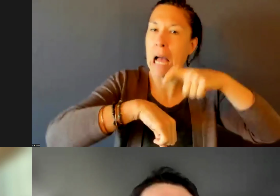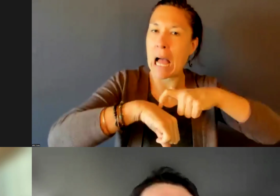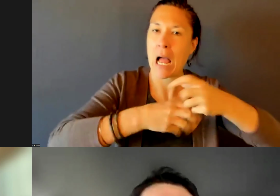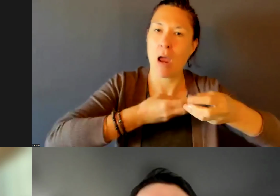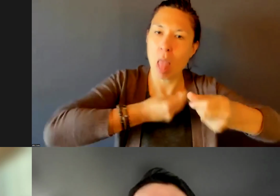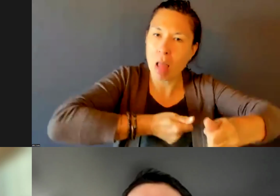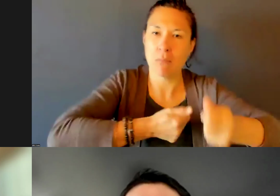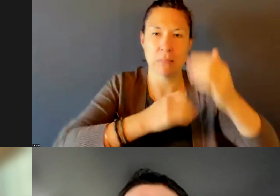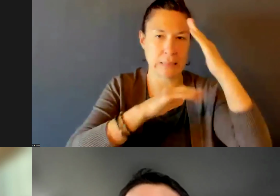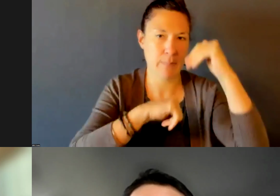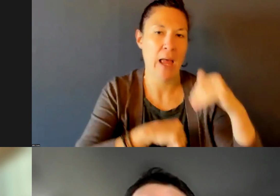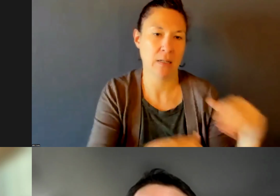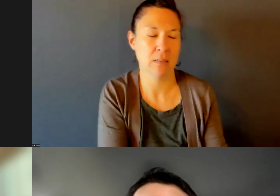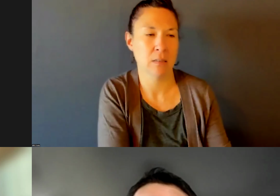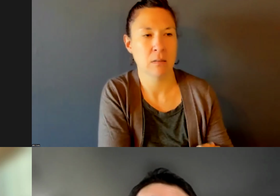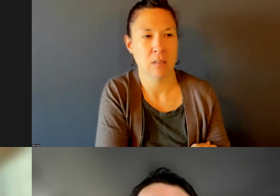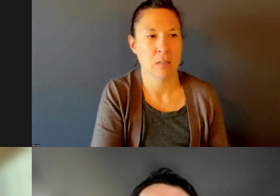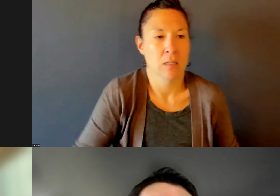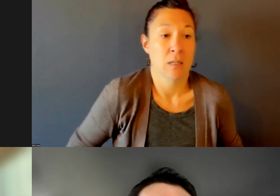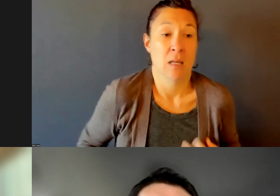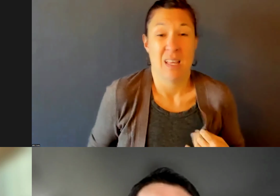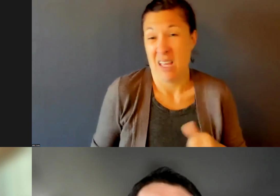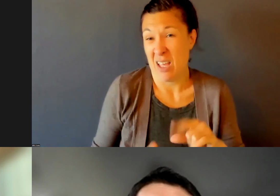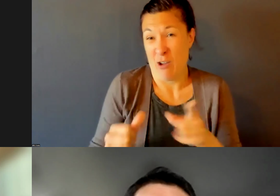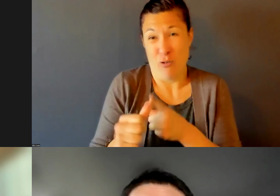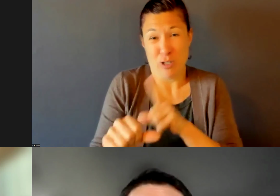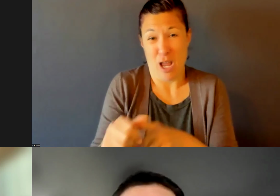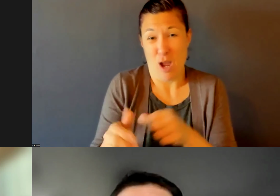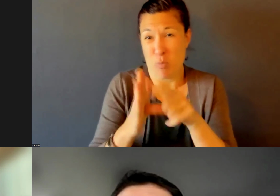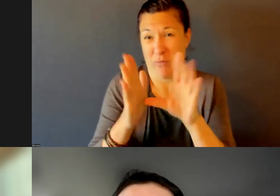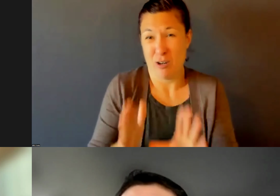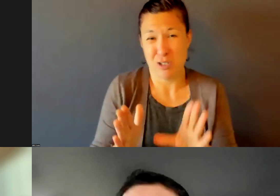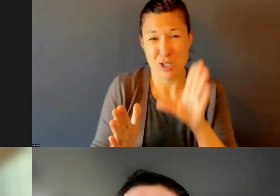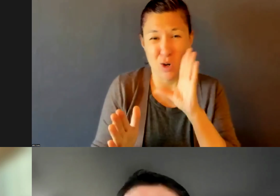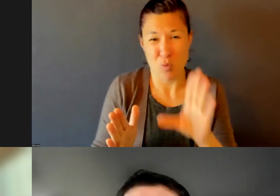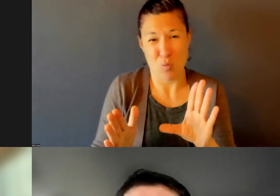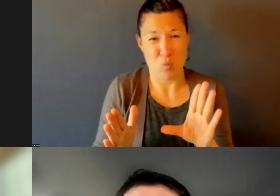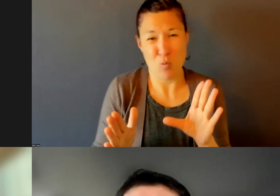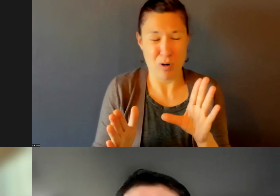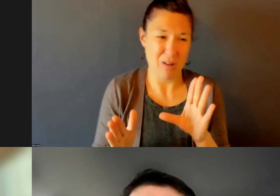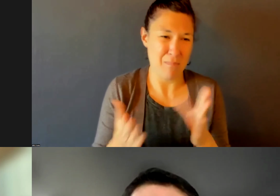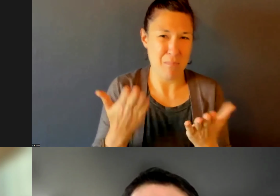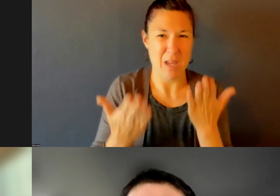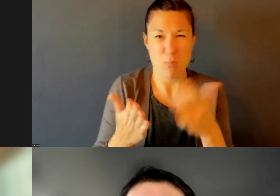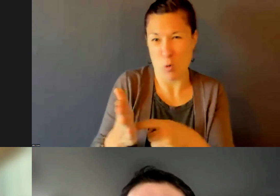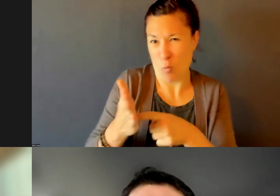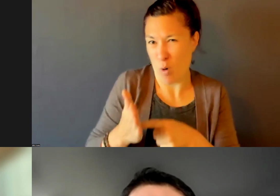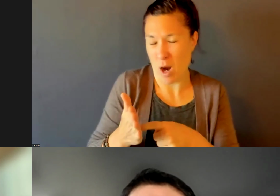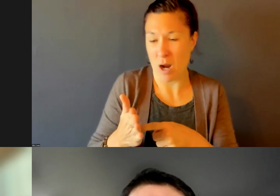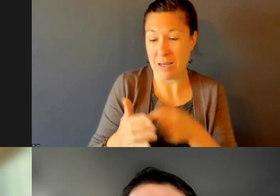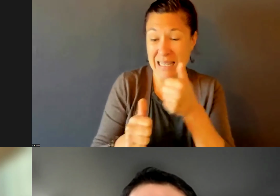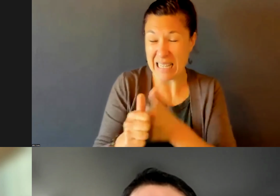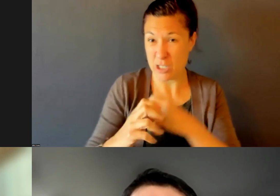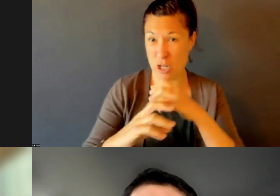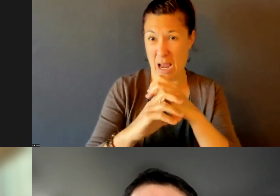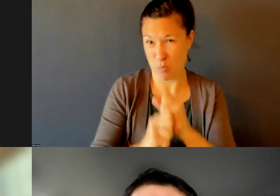estimate you're going to spend, I don't know, first time reviewers, maybe 20, 25 minutes per abstract. So that's a couple of hours of